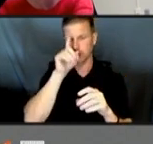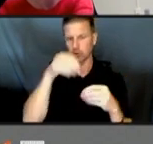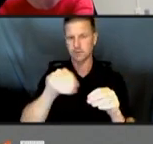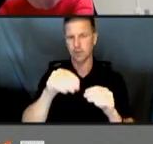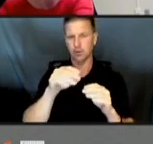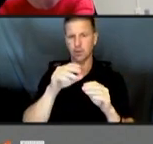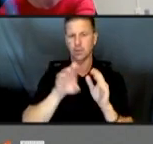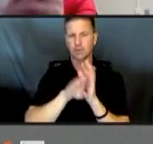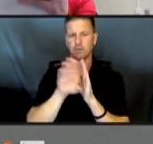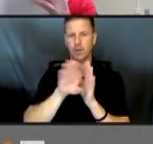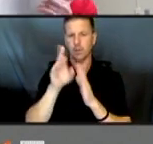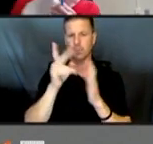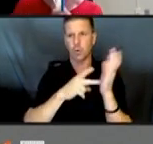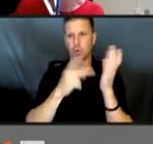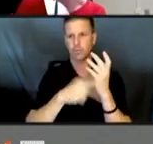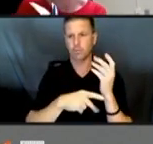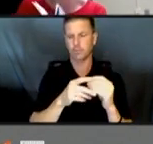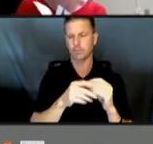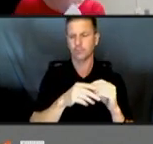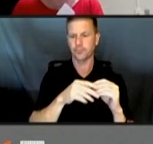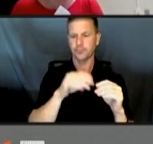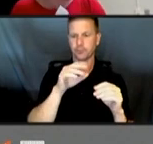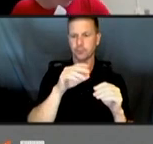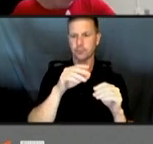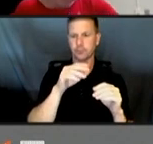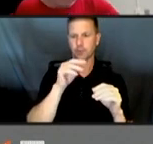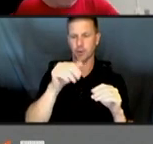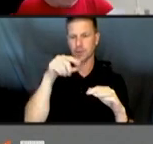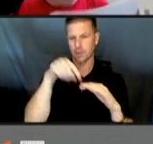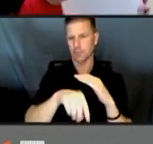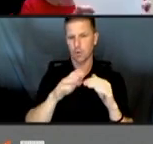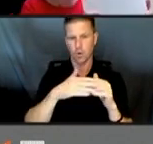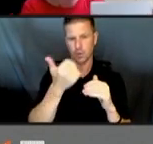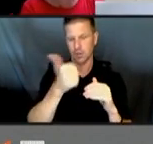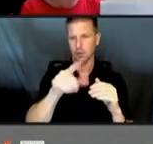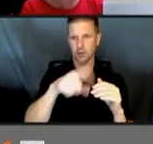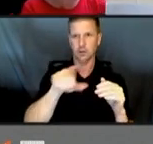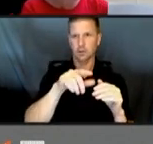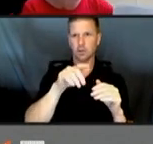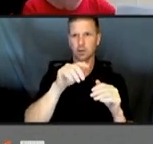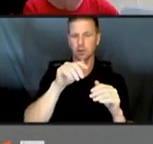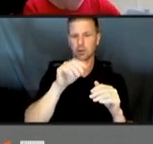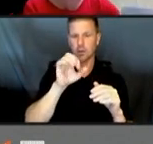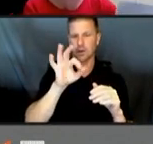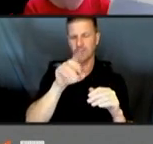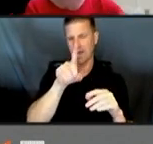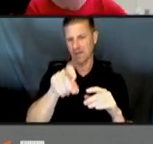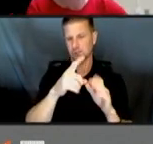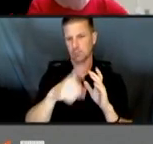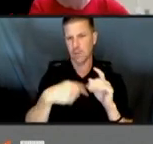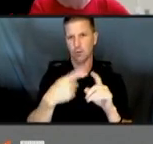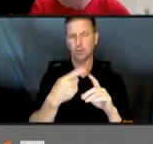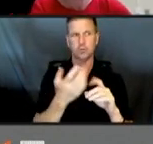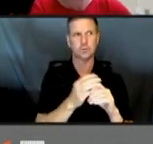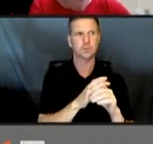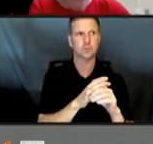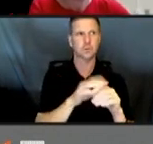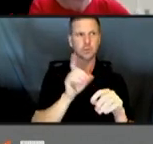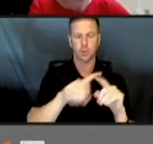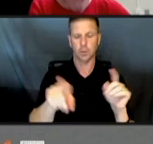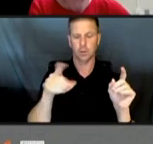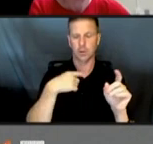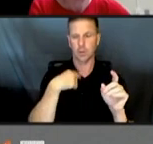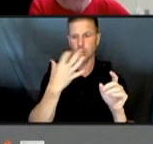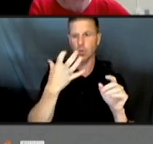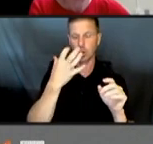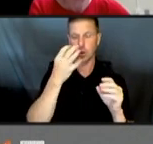program, and can go in depth on any of them as well if asked about. But I do want to note